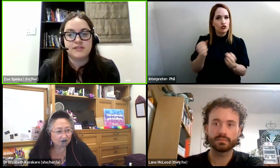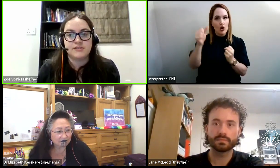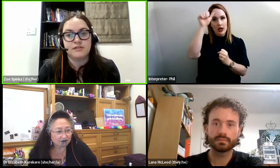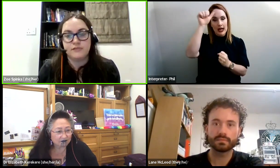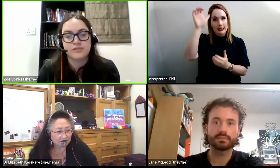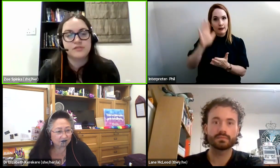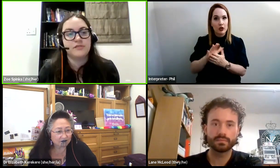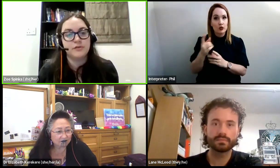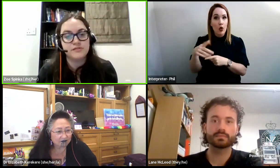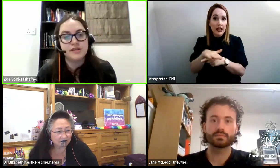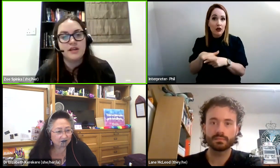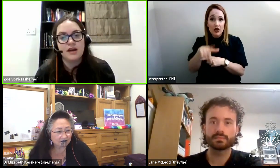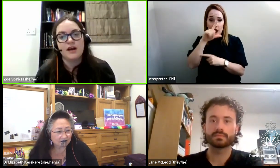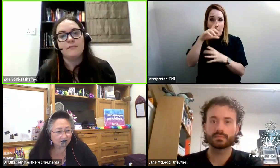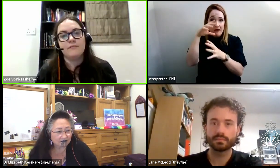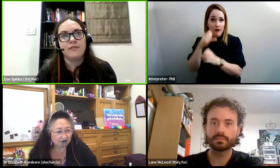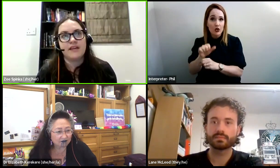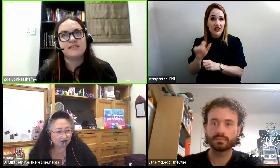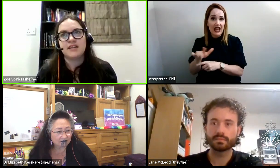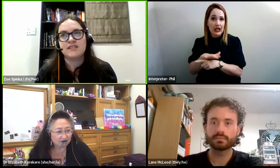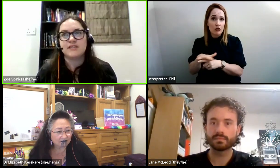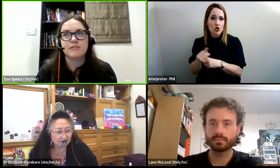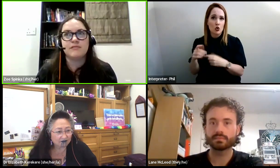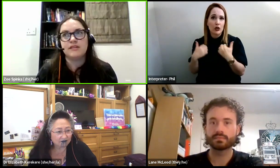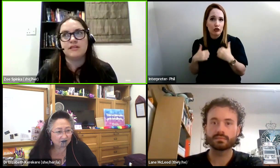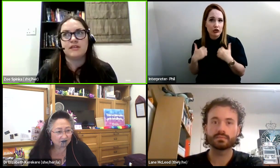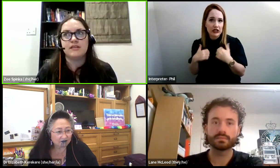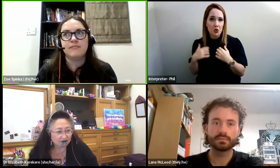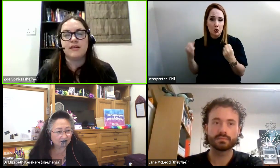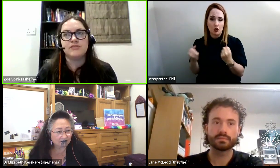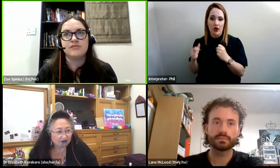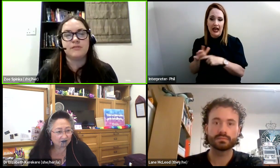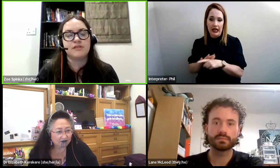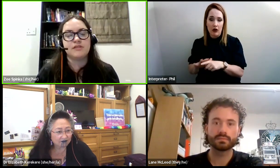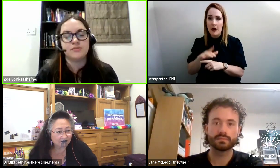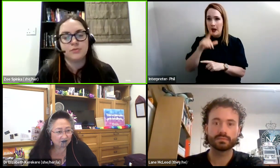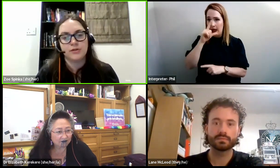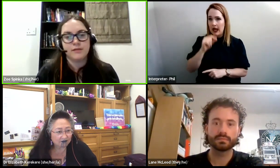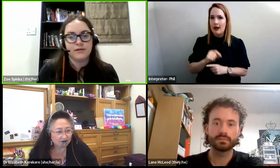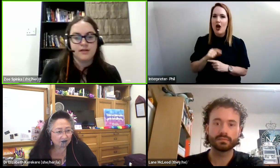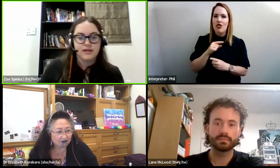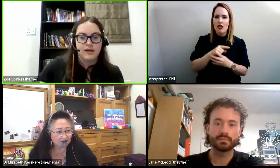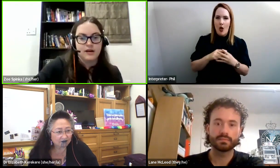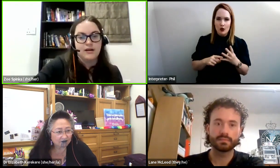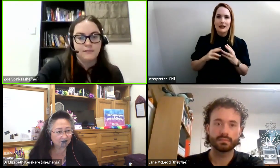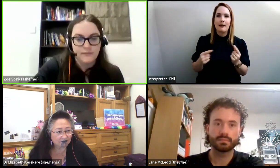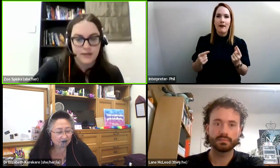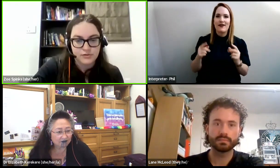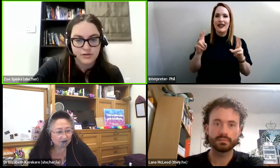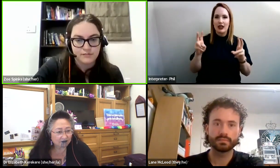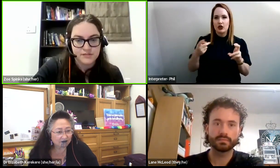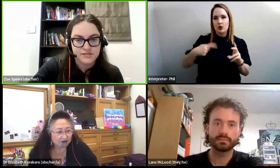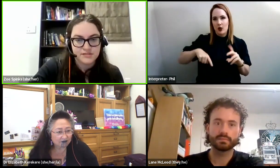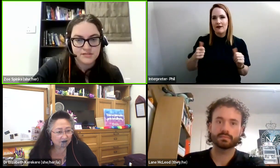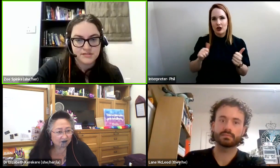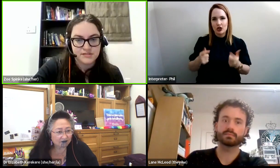experience, then you can focus in on those. That's just kind of some of the issues that we've started to talk about. I'm